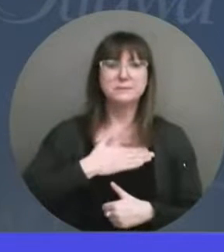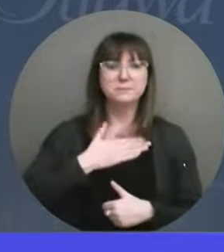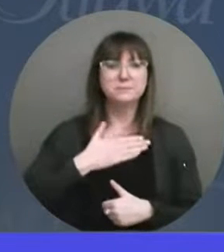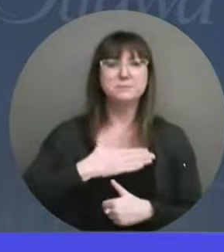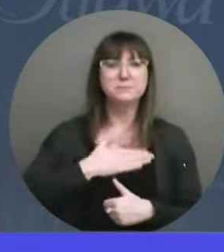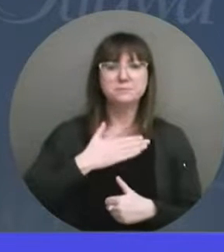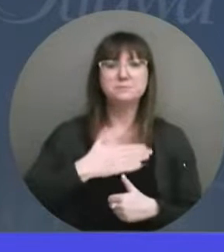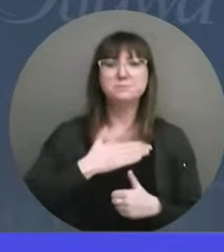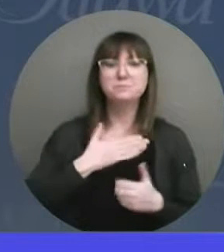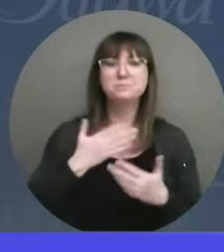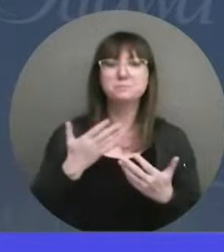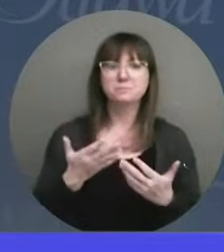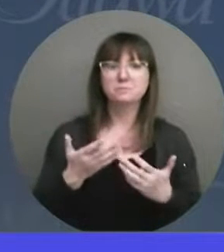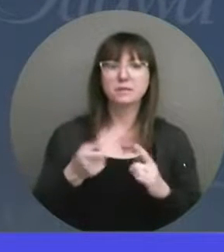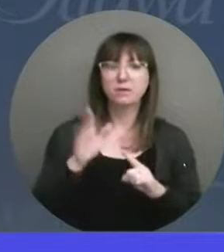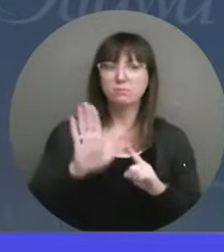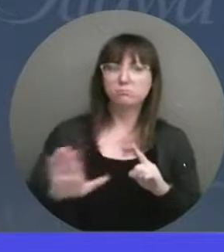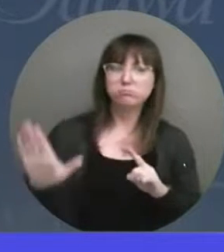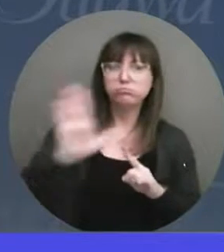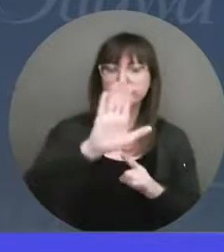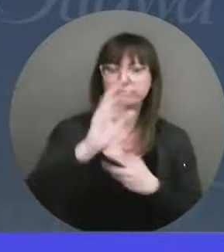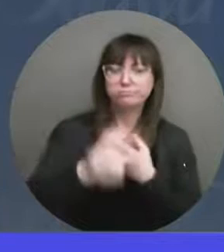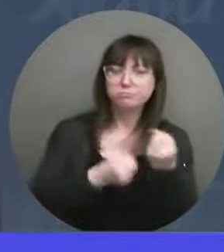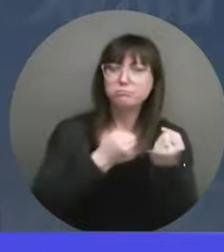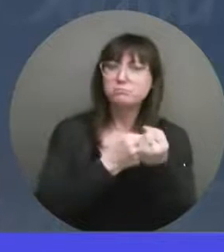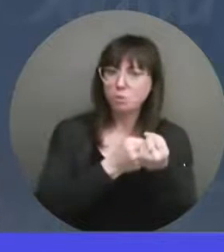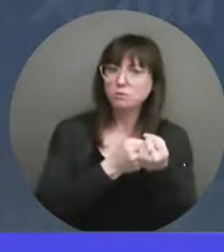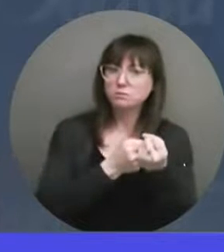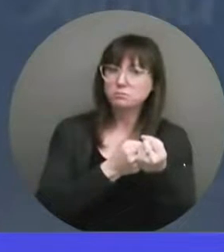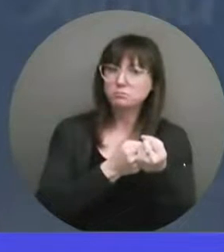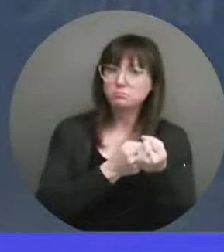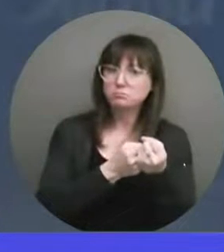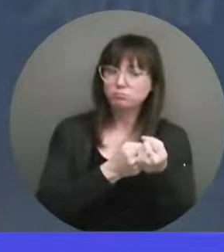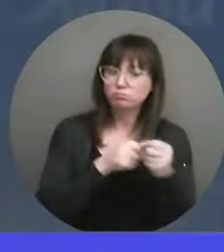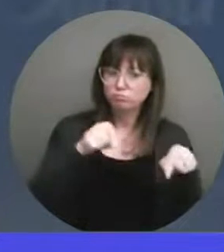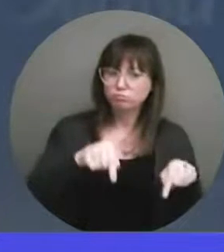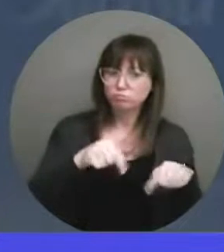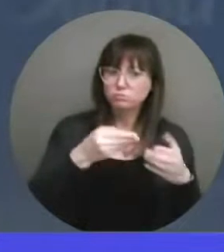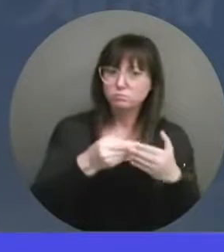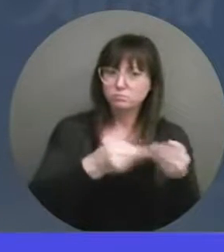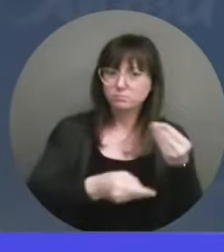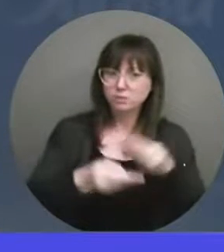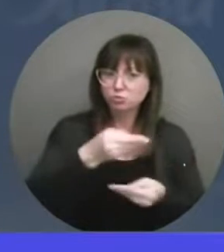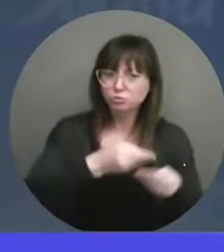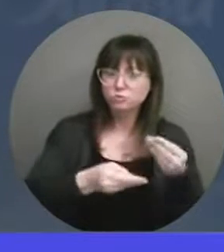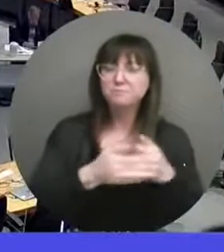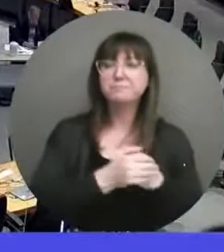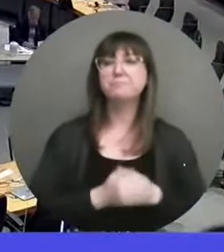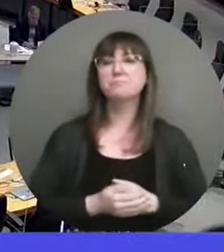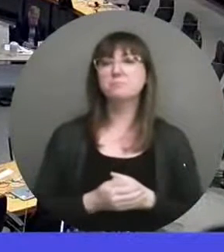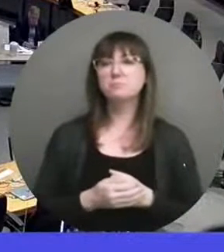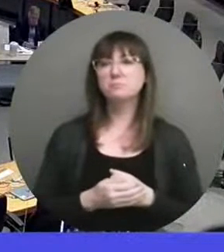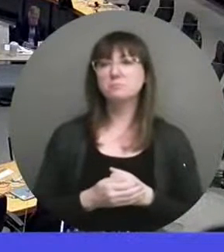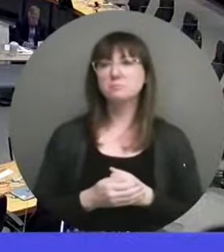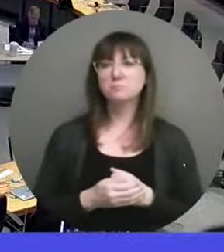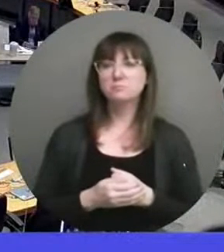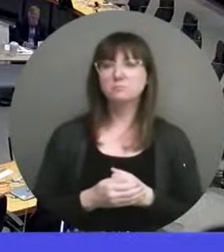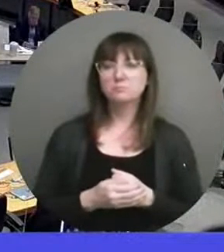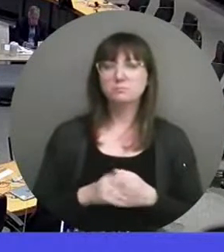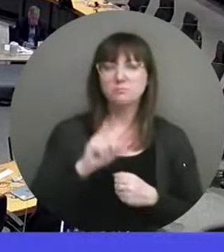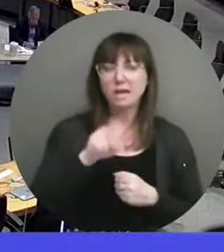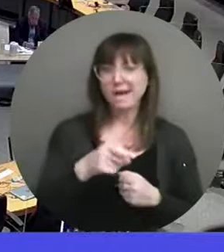with their support to our budget for this year. We have to look for some $60